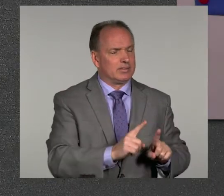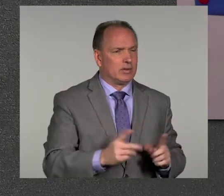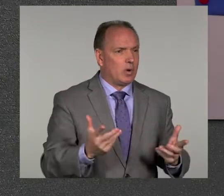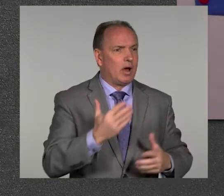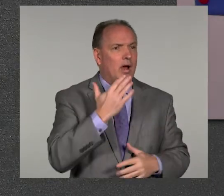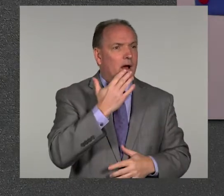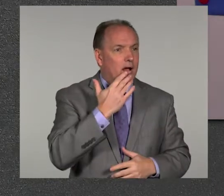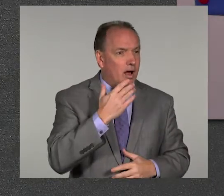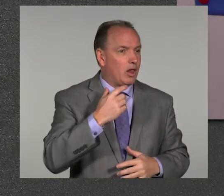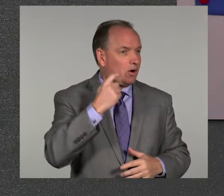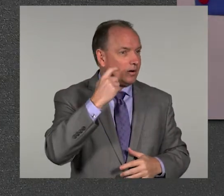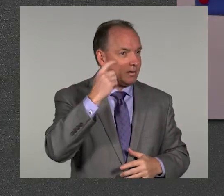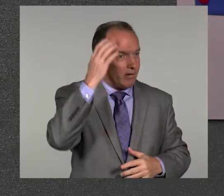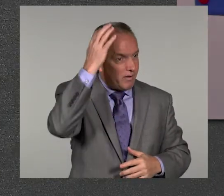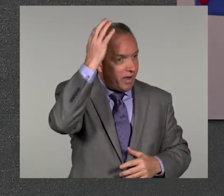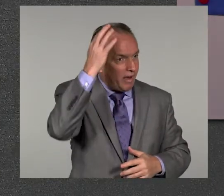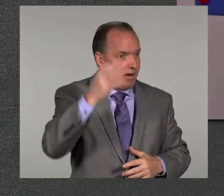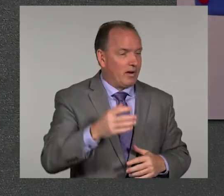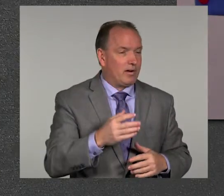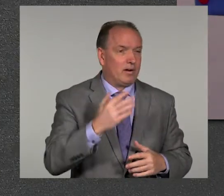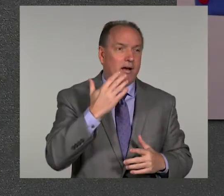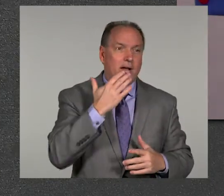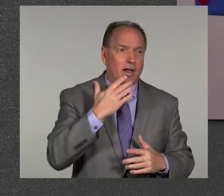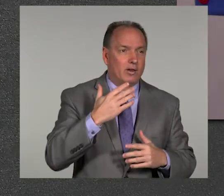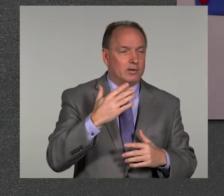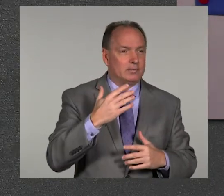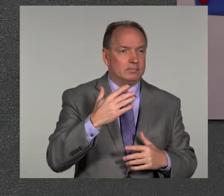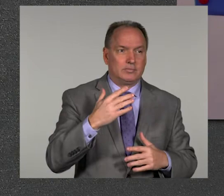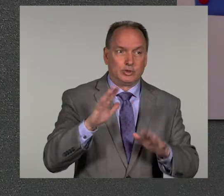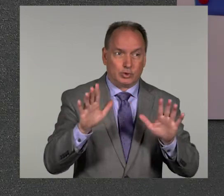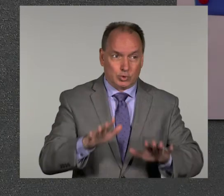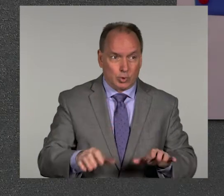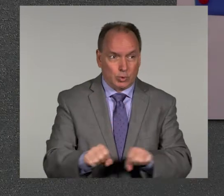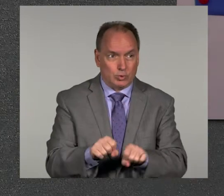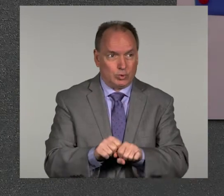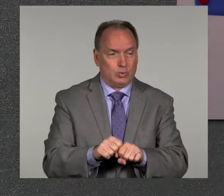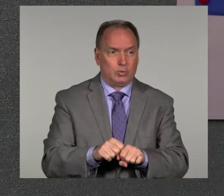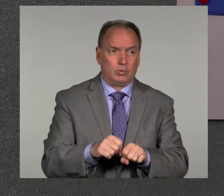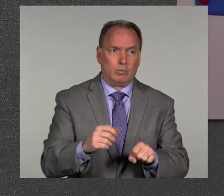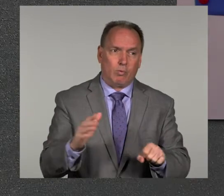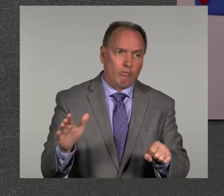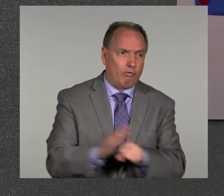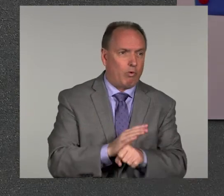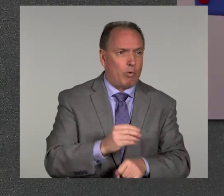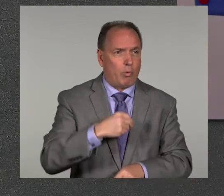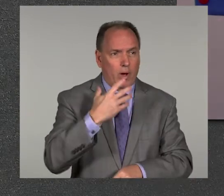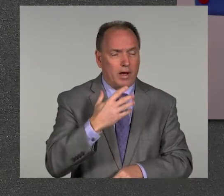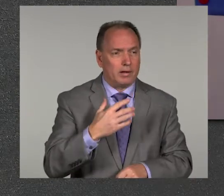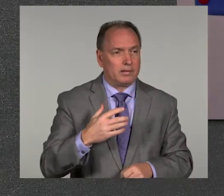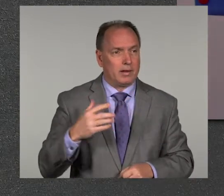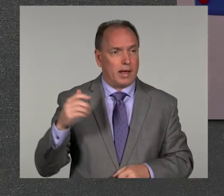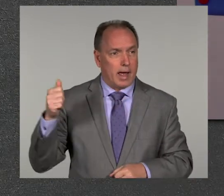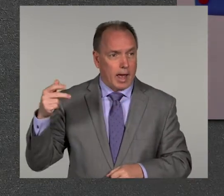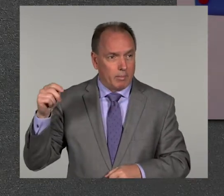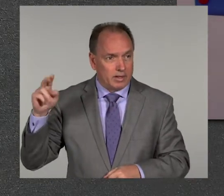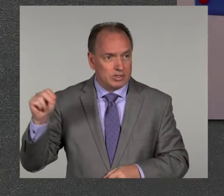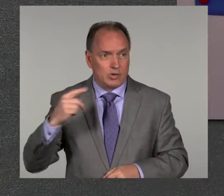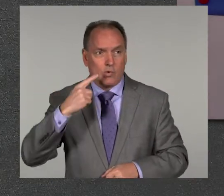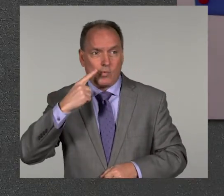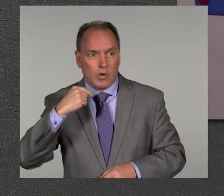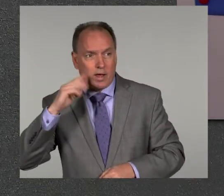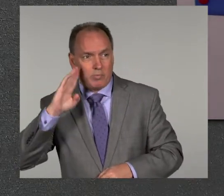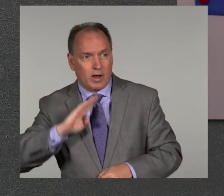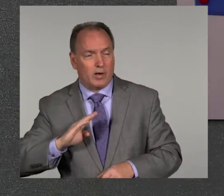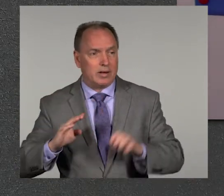their fur color. So the snowshoe hare has completely white fur. The Appalachian has more of a reddish brown and